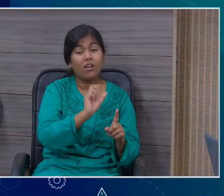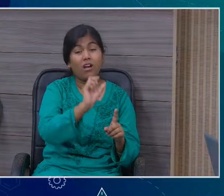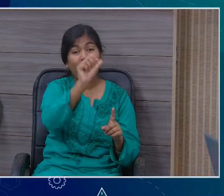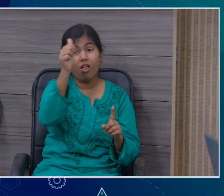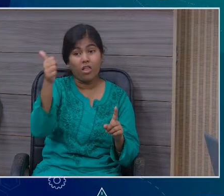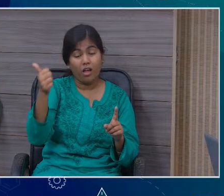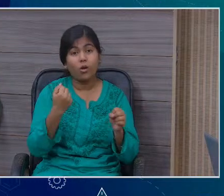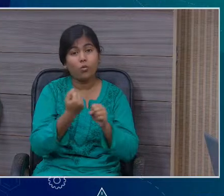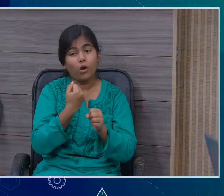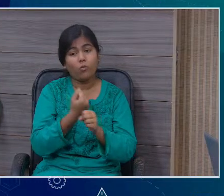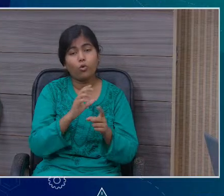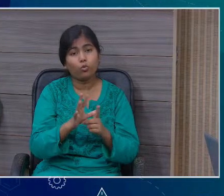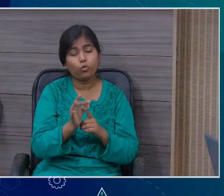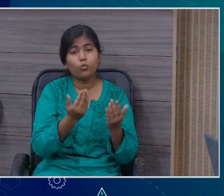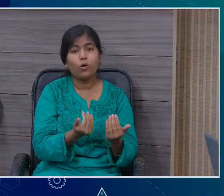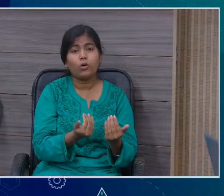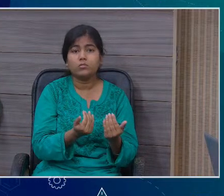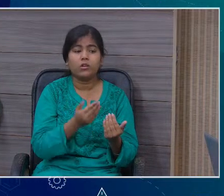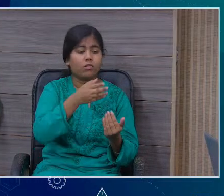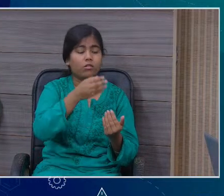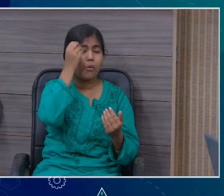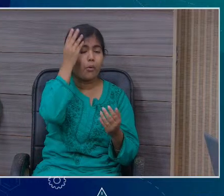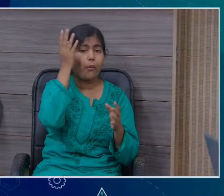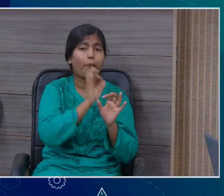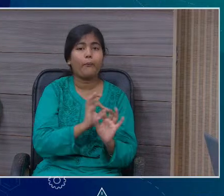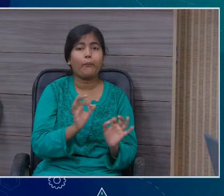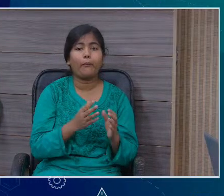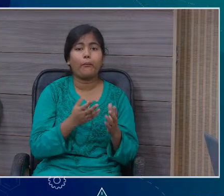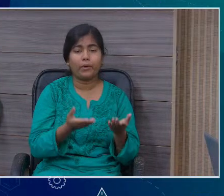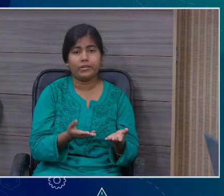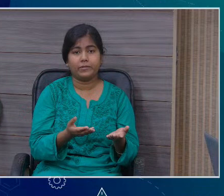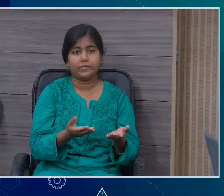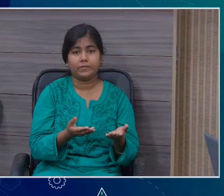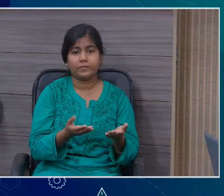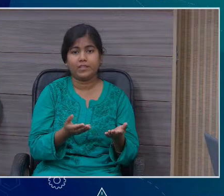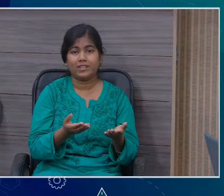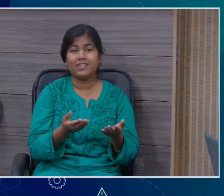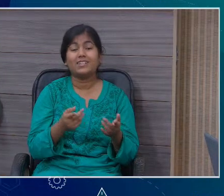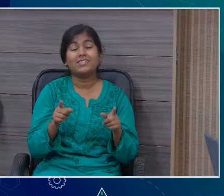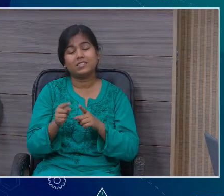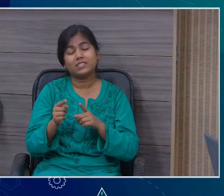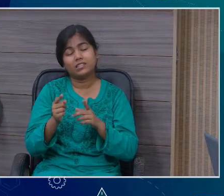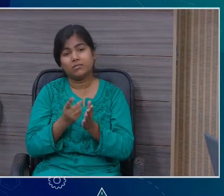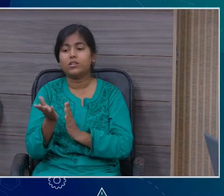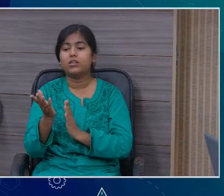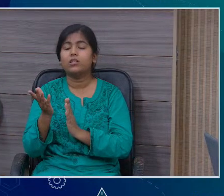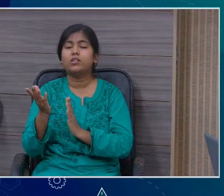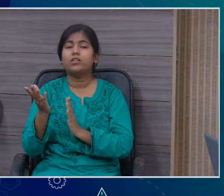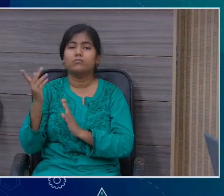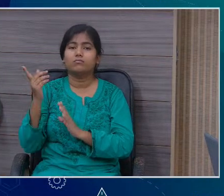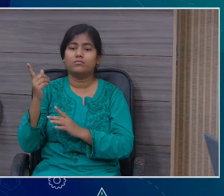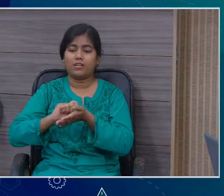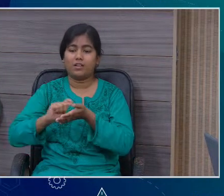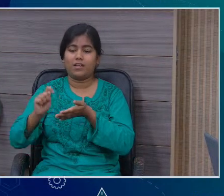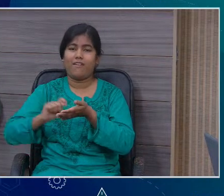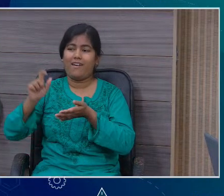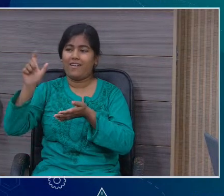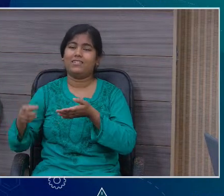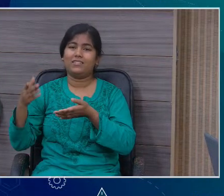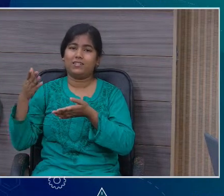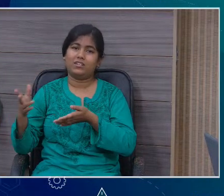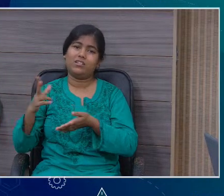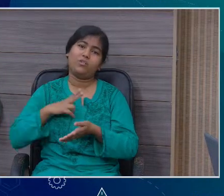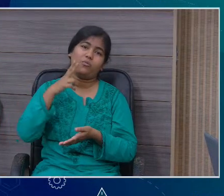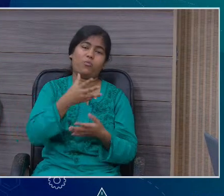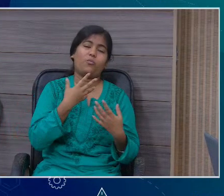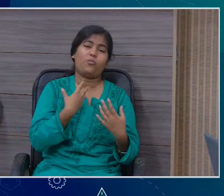different also. That is what the writer is trying to tell us, that we need to make them aware that they can move out of it also.